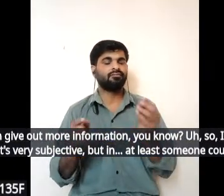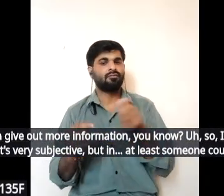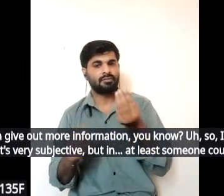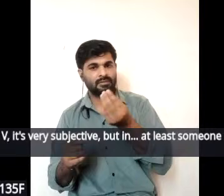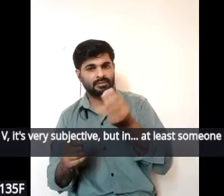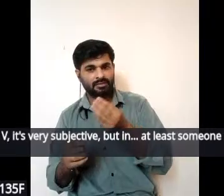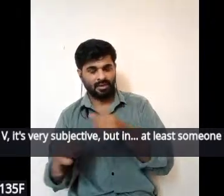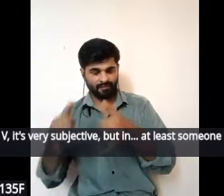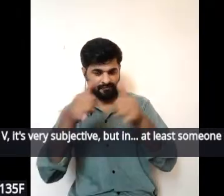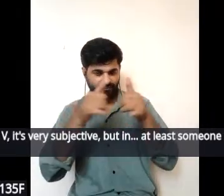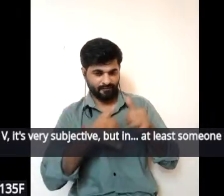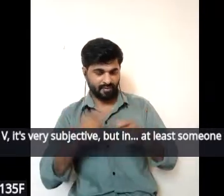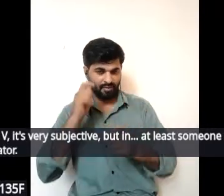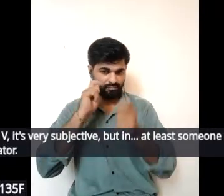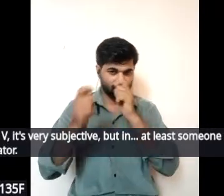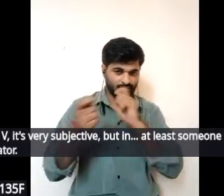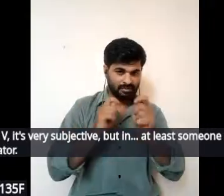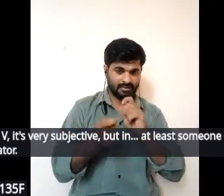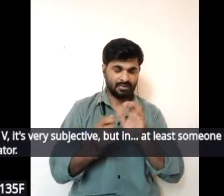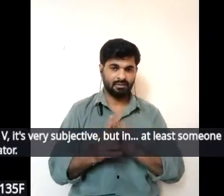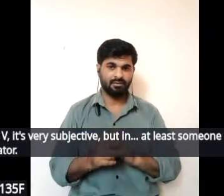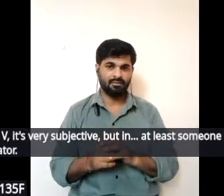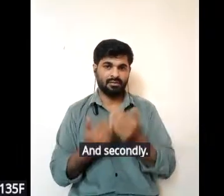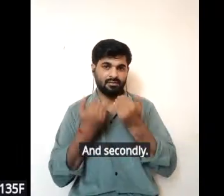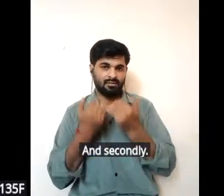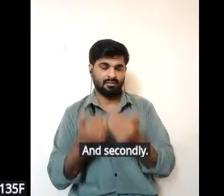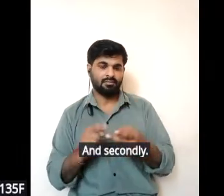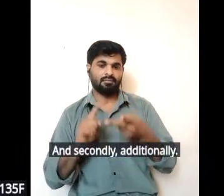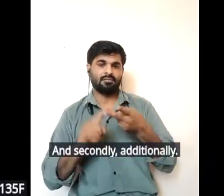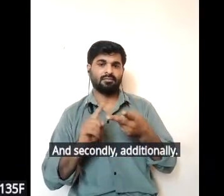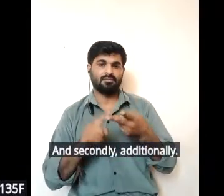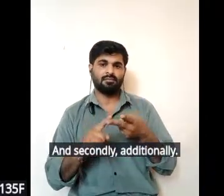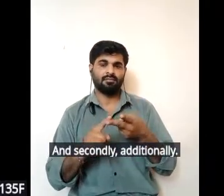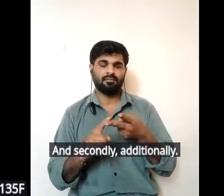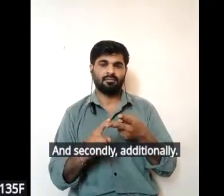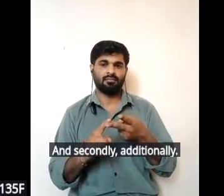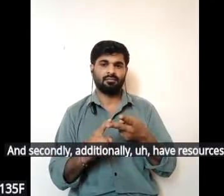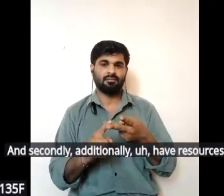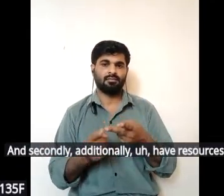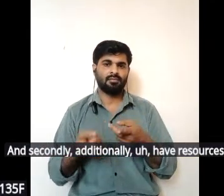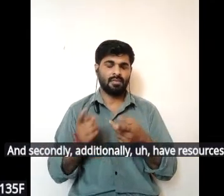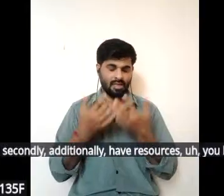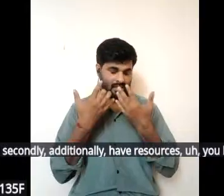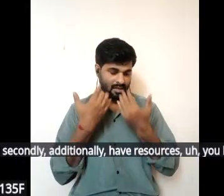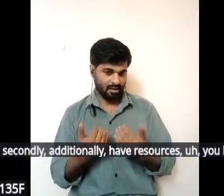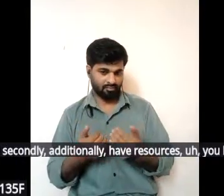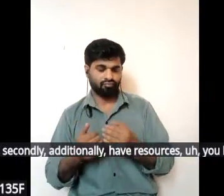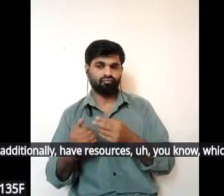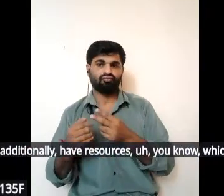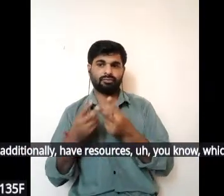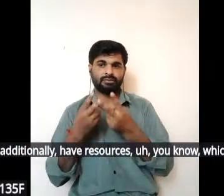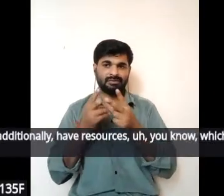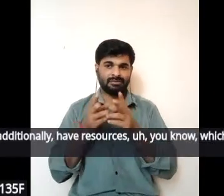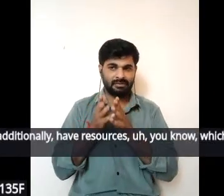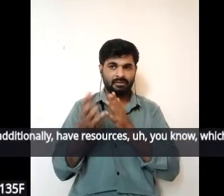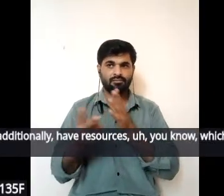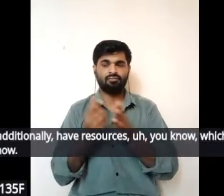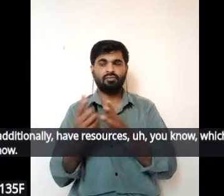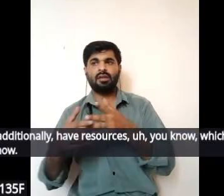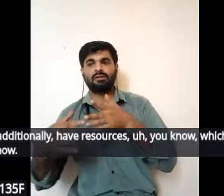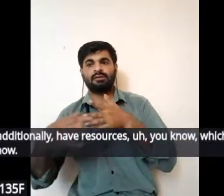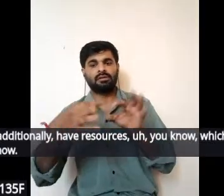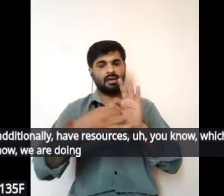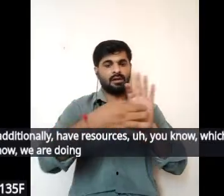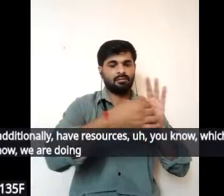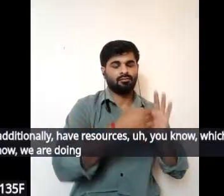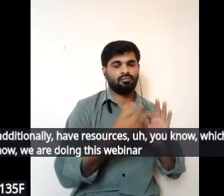of facilitator, and secondly, additionally, have resources which could be used, because as of now we are doing this